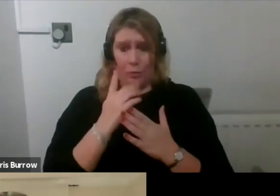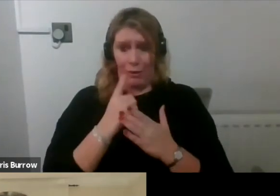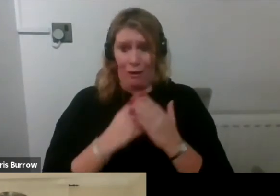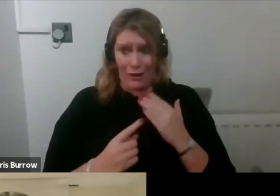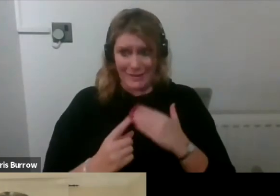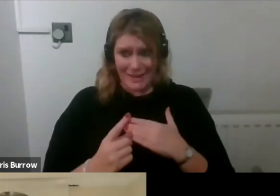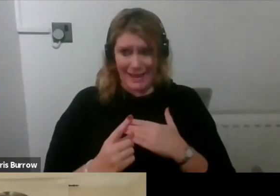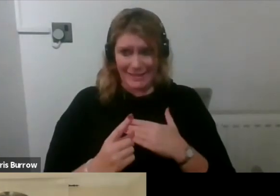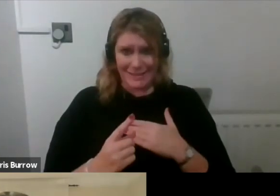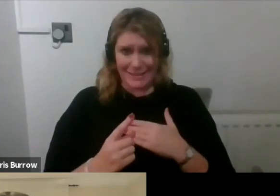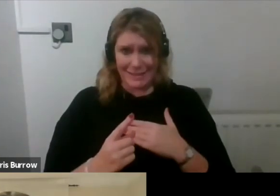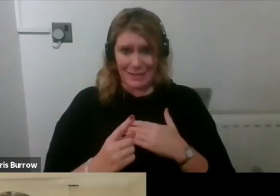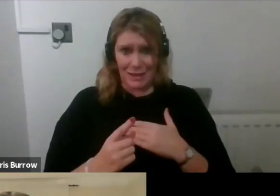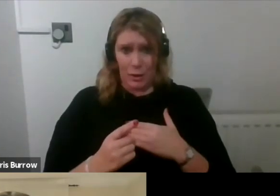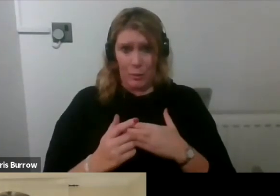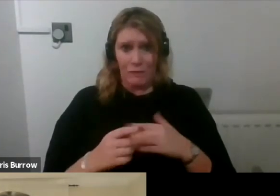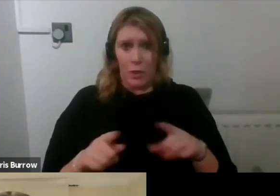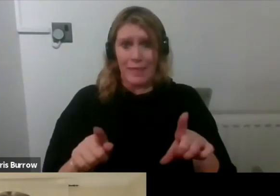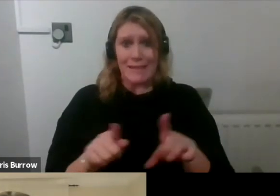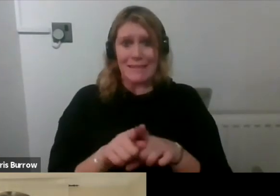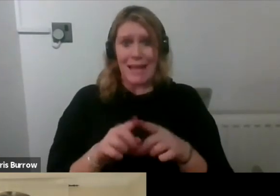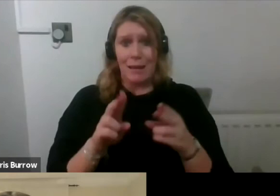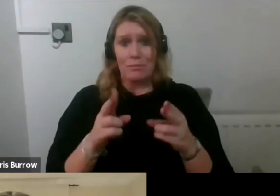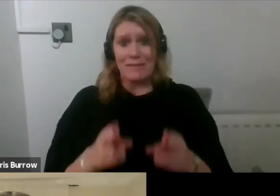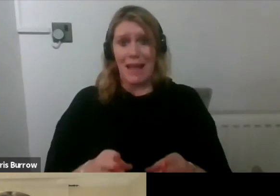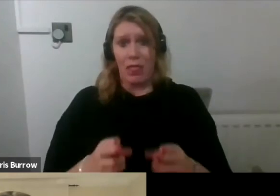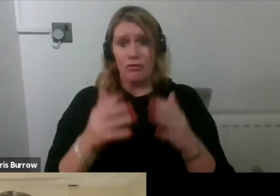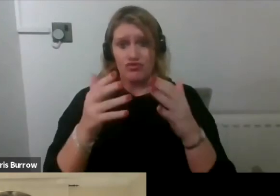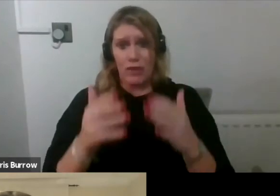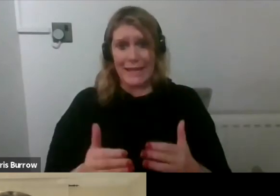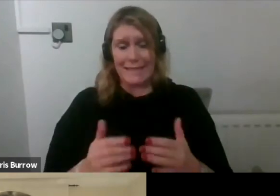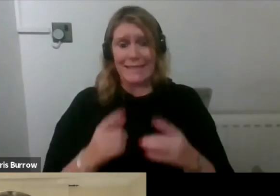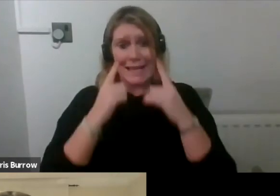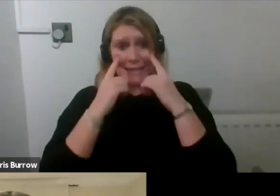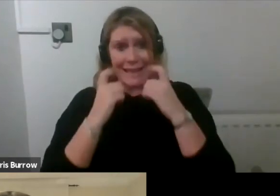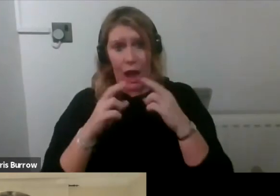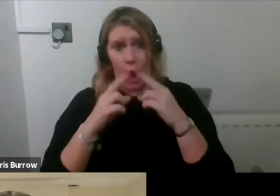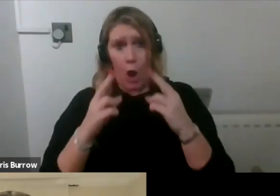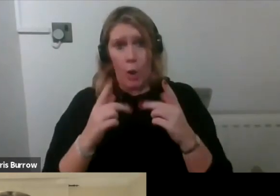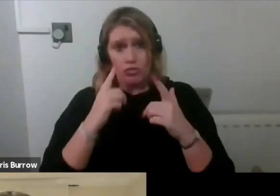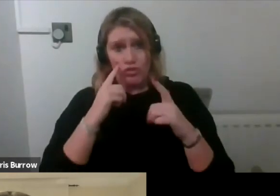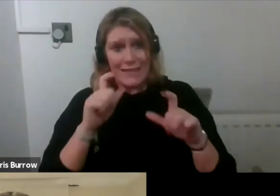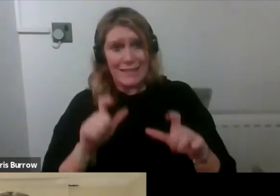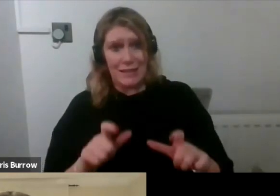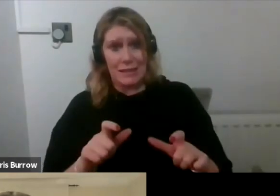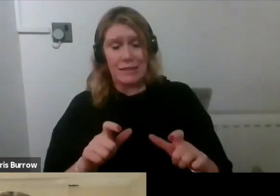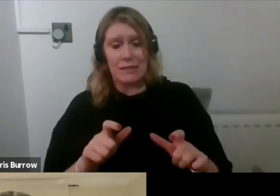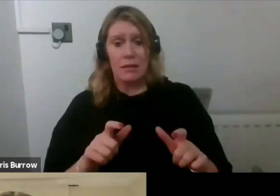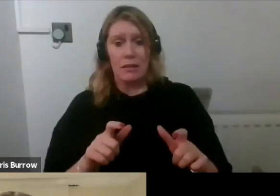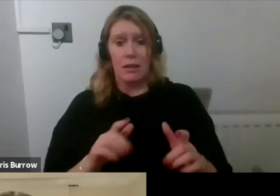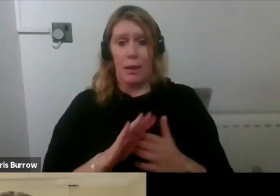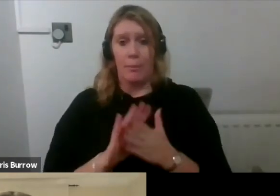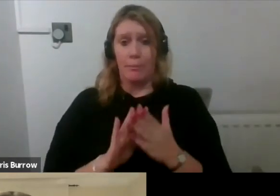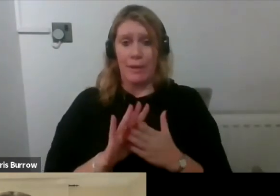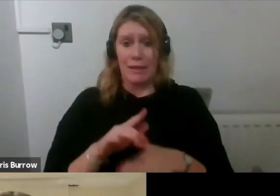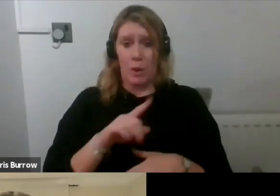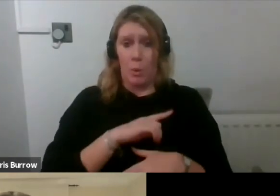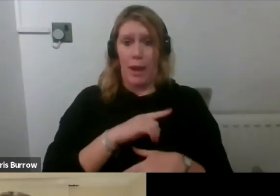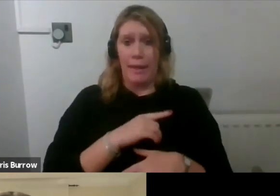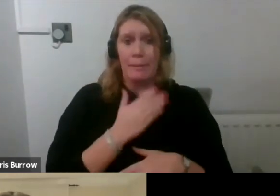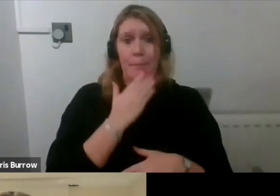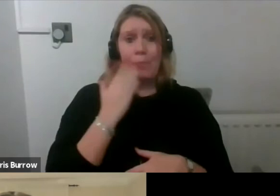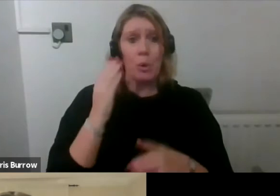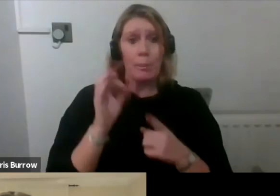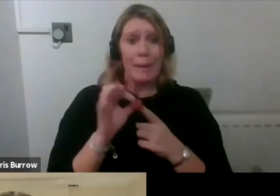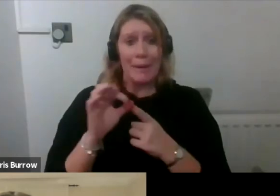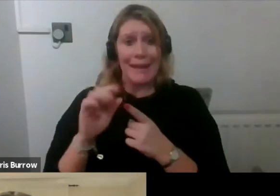got the same death rates as care home residents, which I think is all about the fact that there's no PPE at all, but also